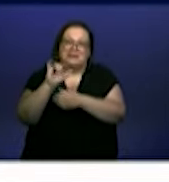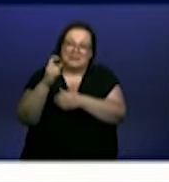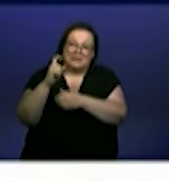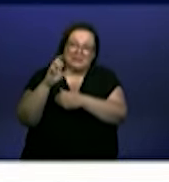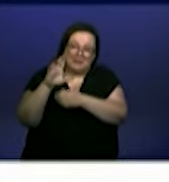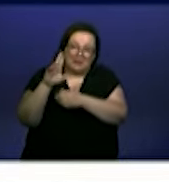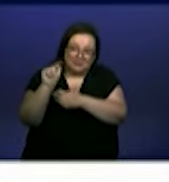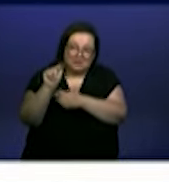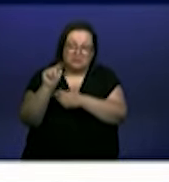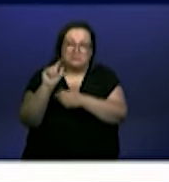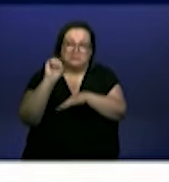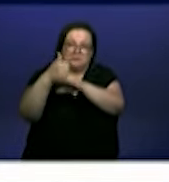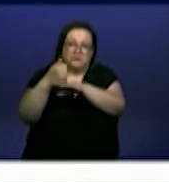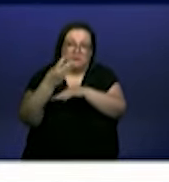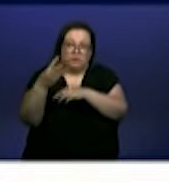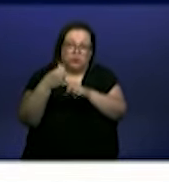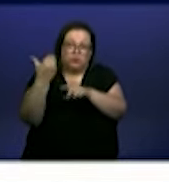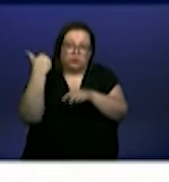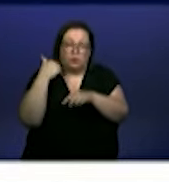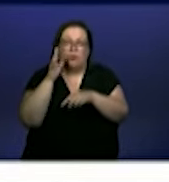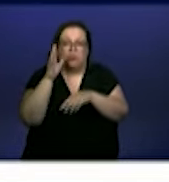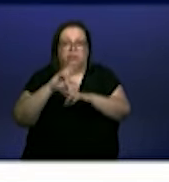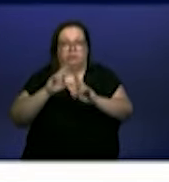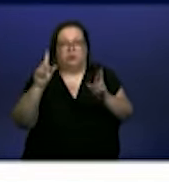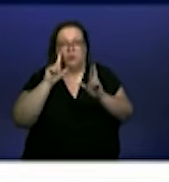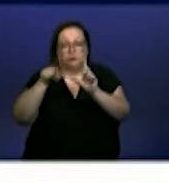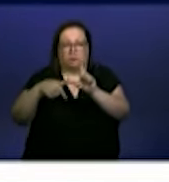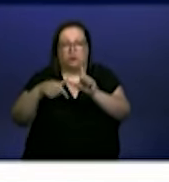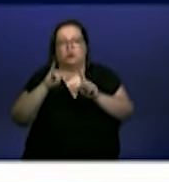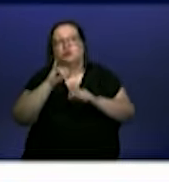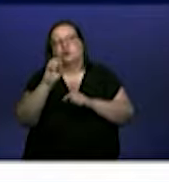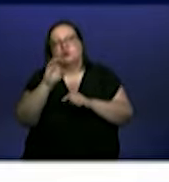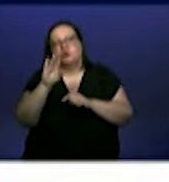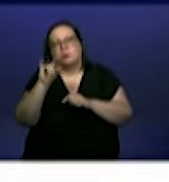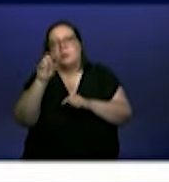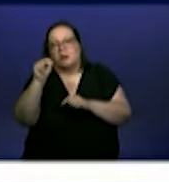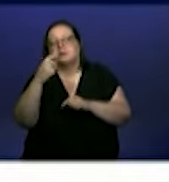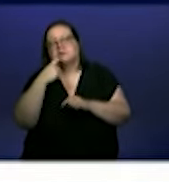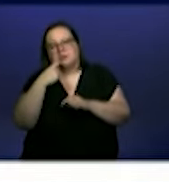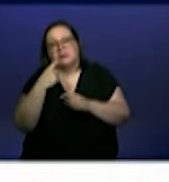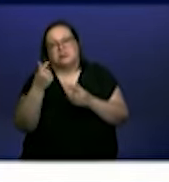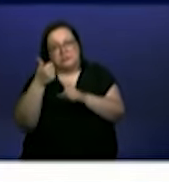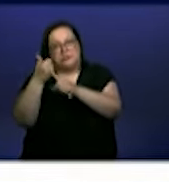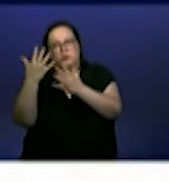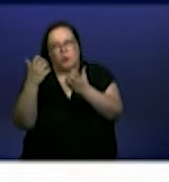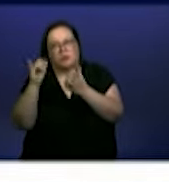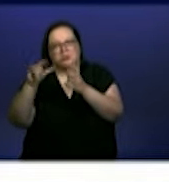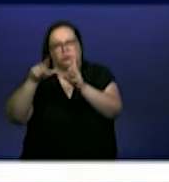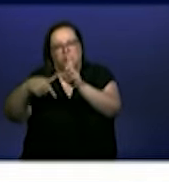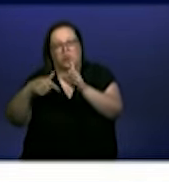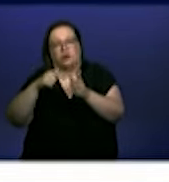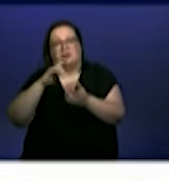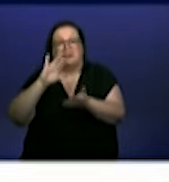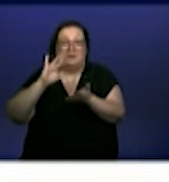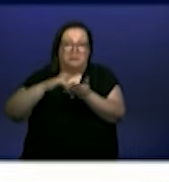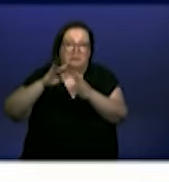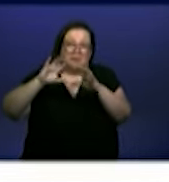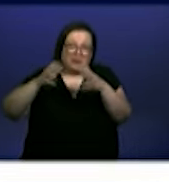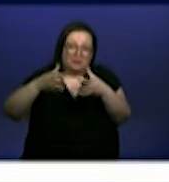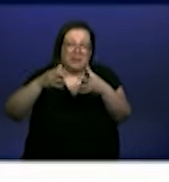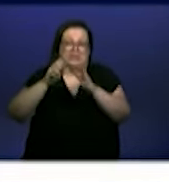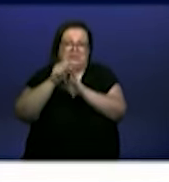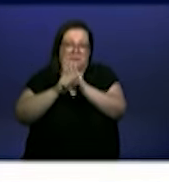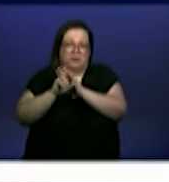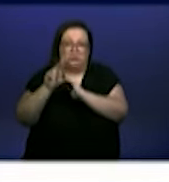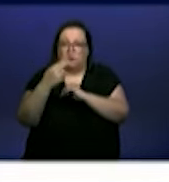ago, are set to expire. And Joe Biden has gone on record saying he wants those to expire. The middle class in the state of Utah